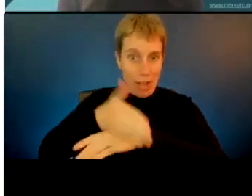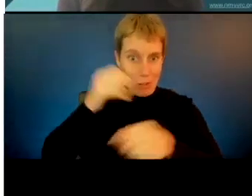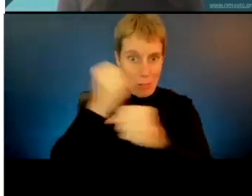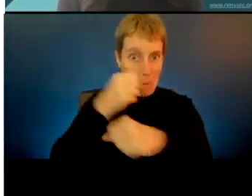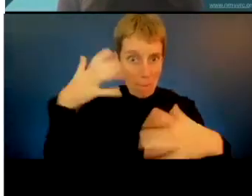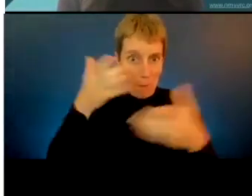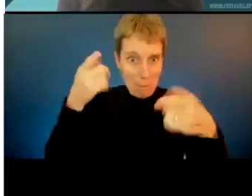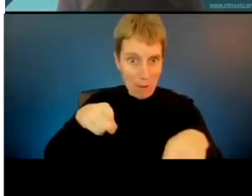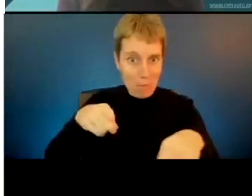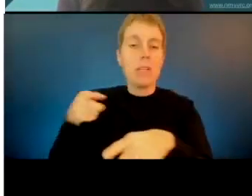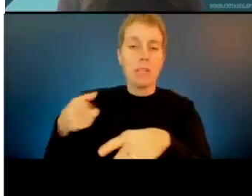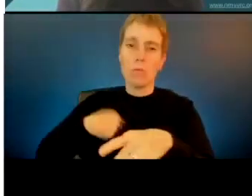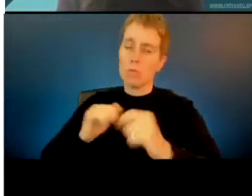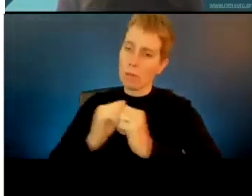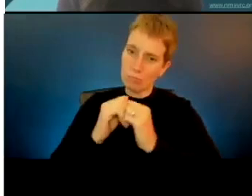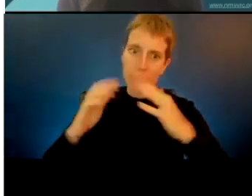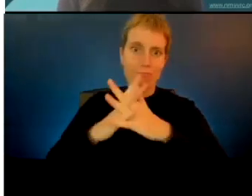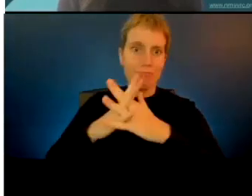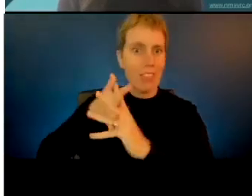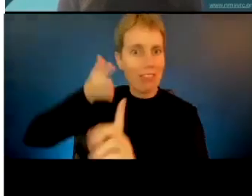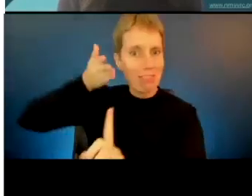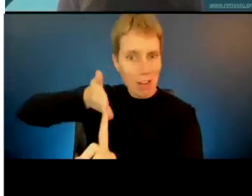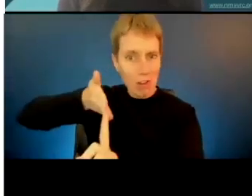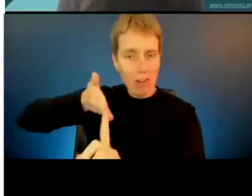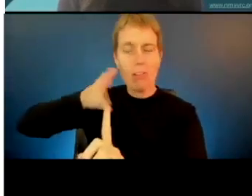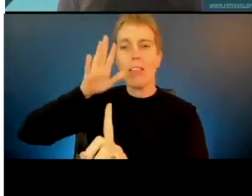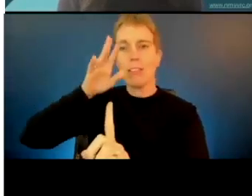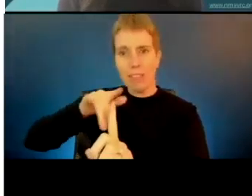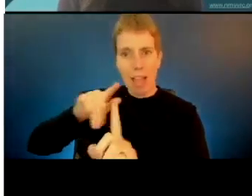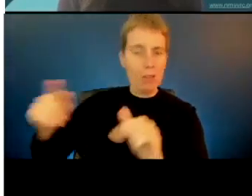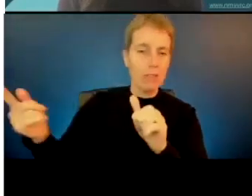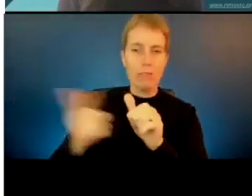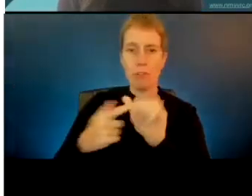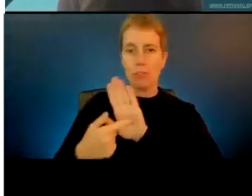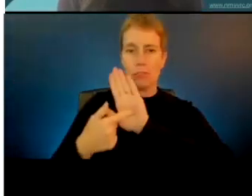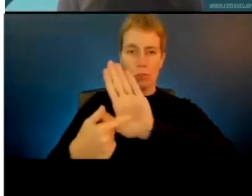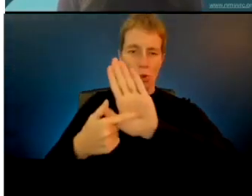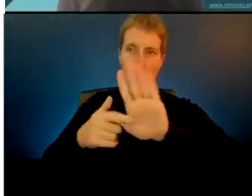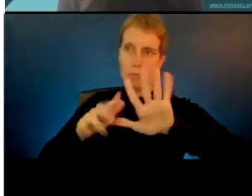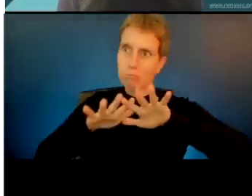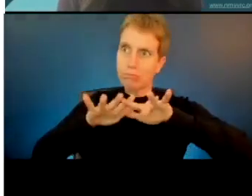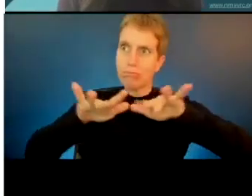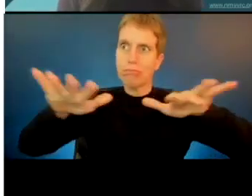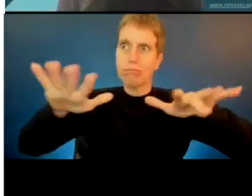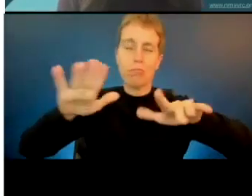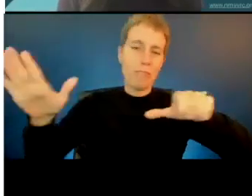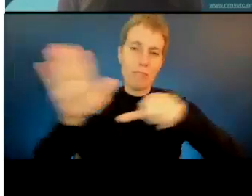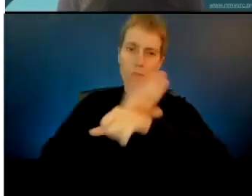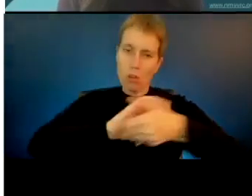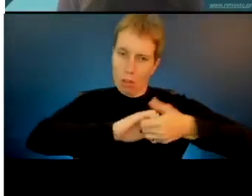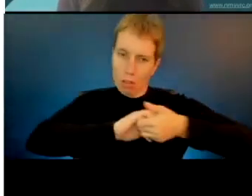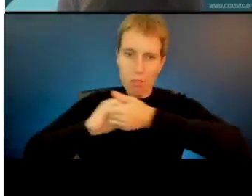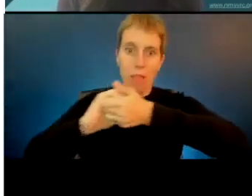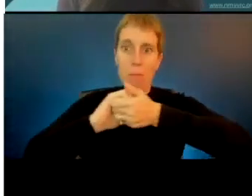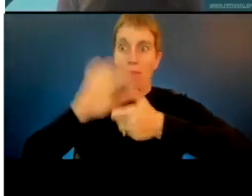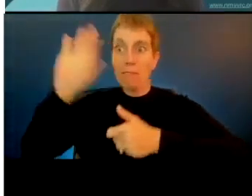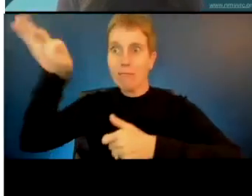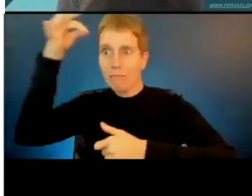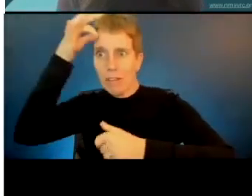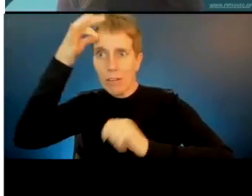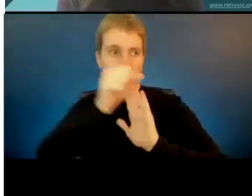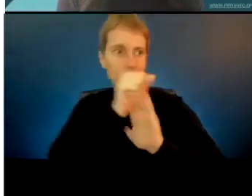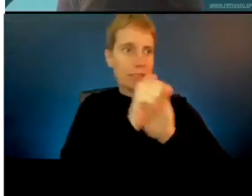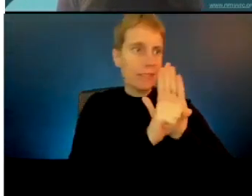has become a metaphor for true collaboration. Federal, state, city, and law enforcement,